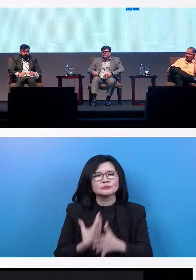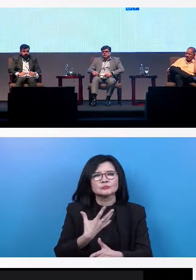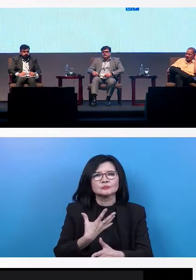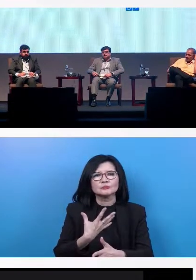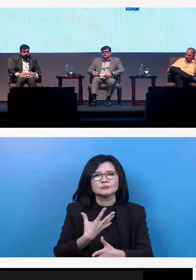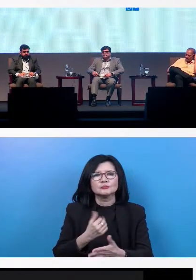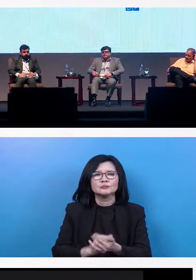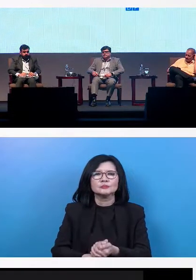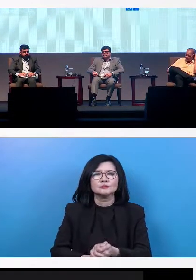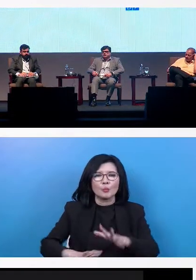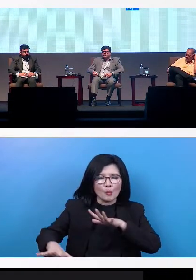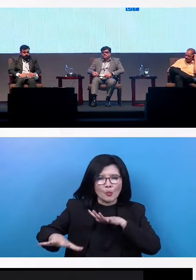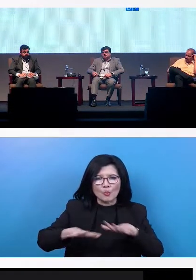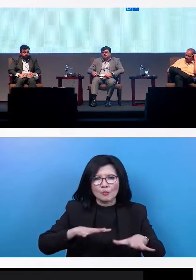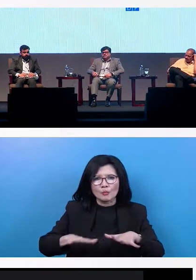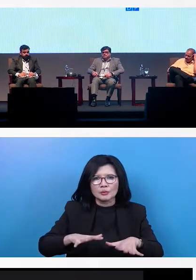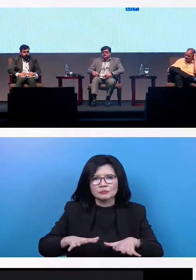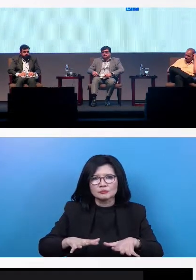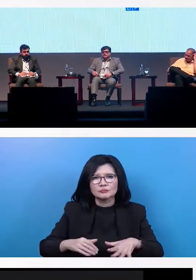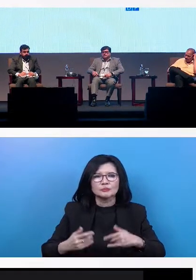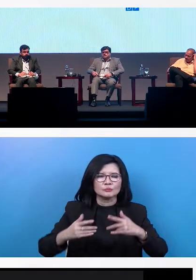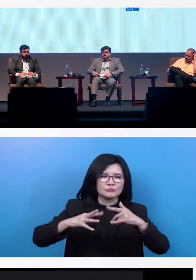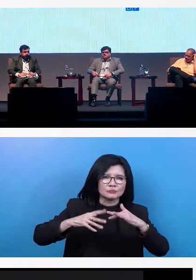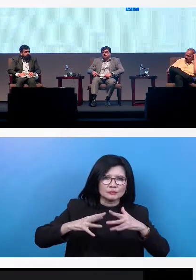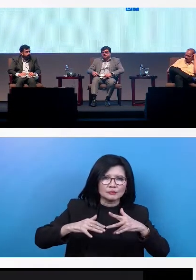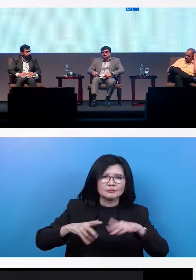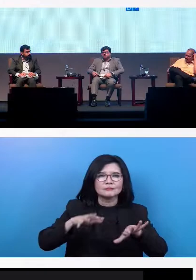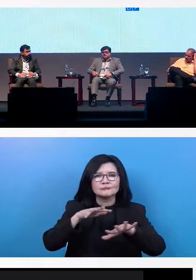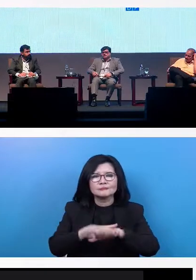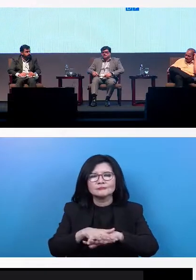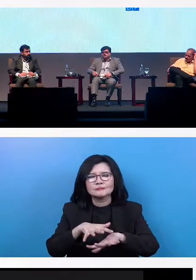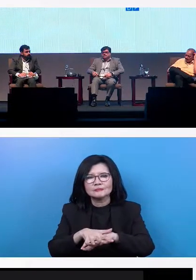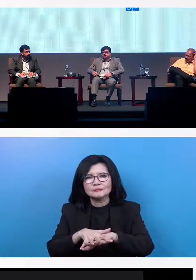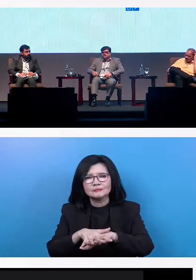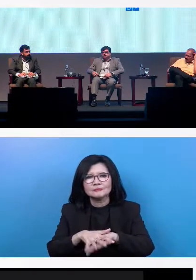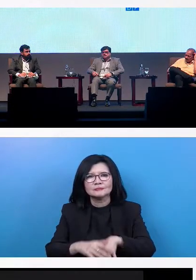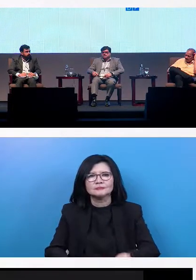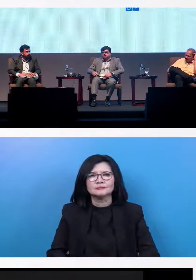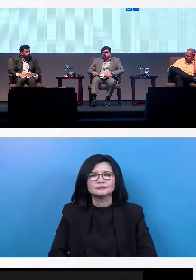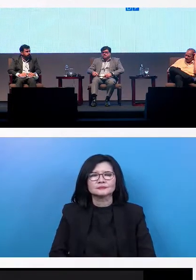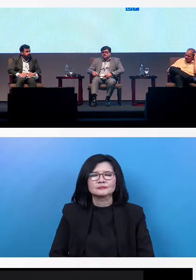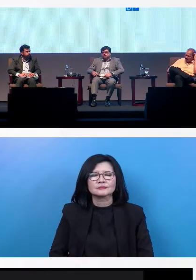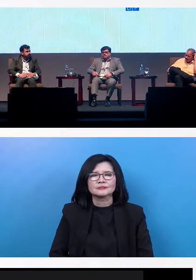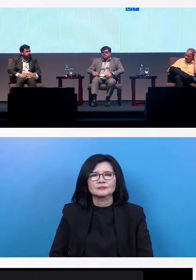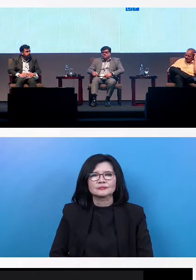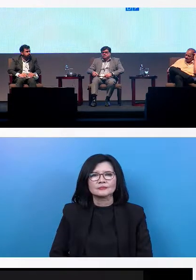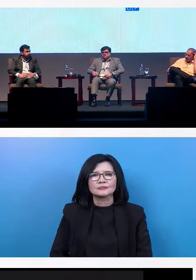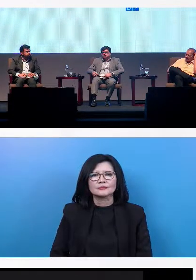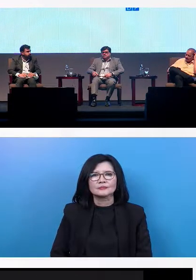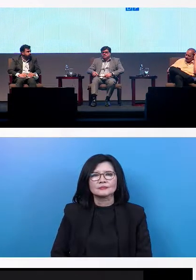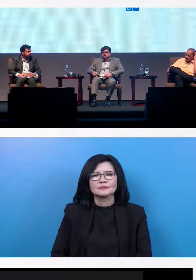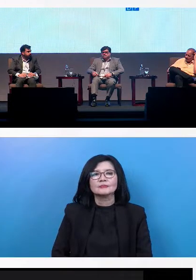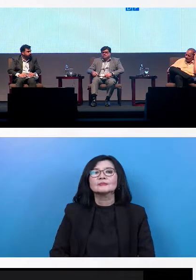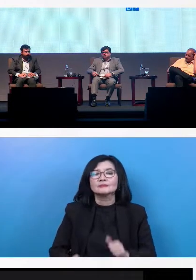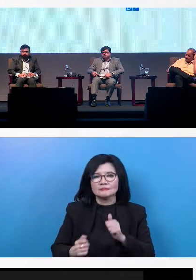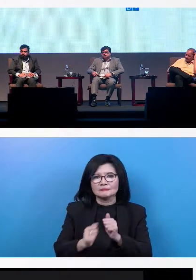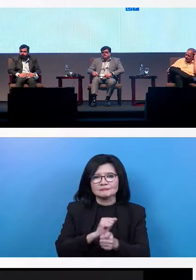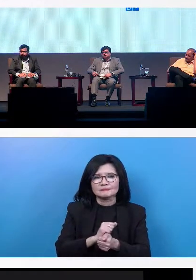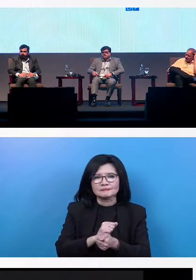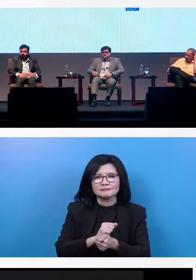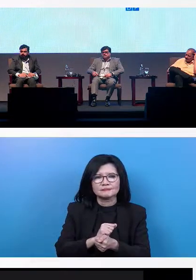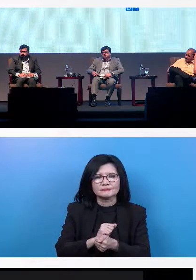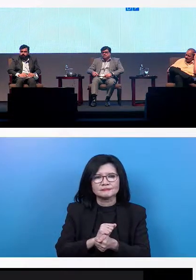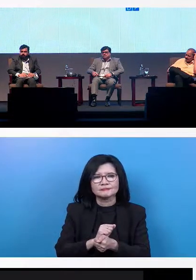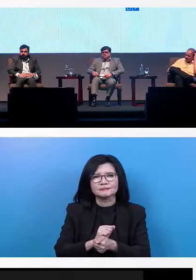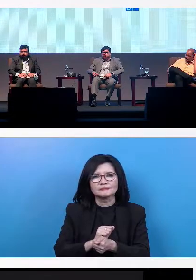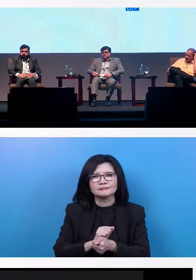system and network. So what a stress test would be looking to do from a case of